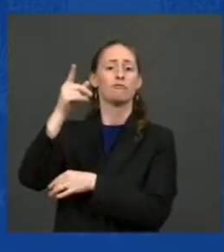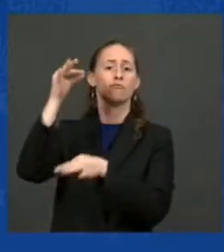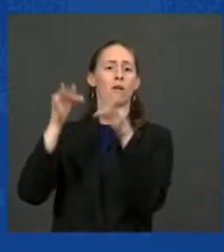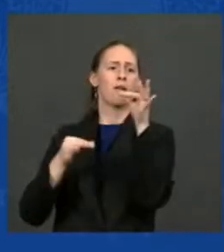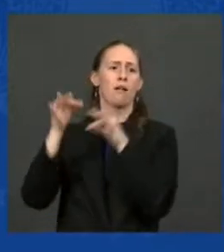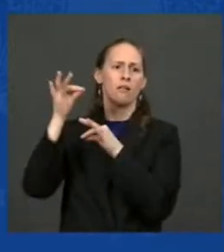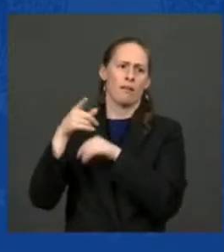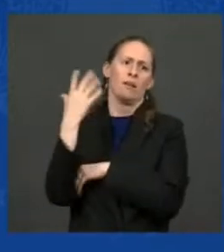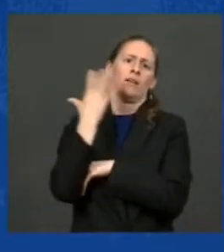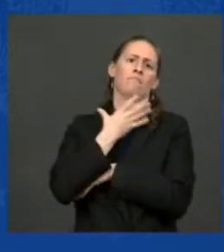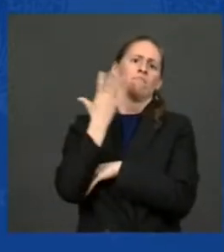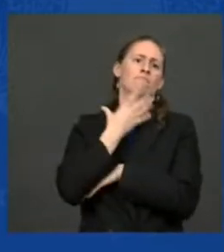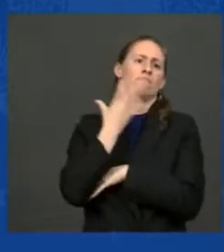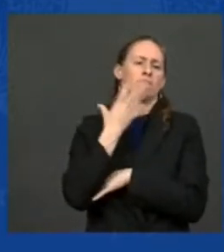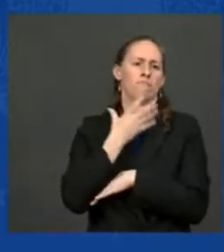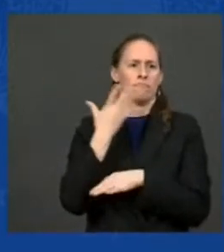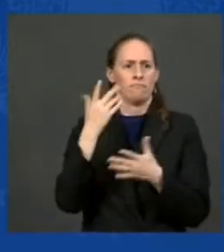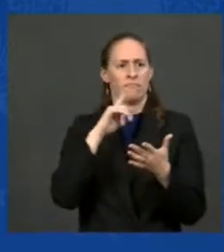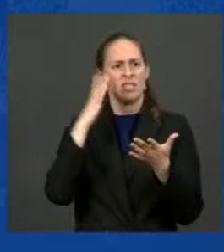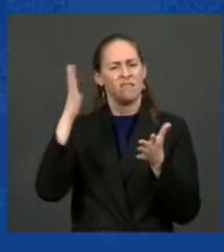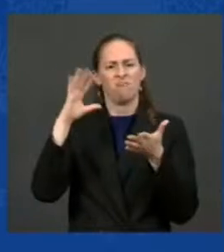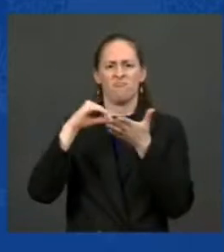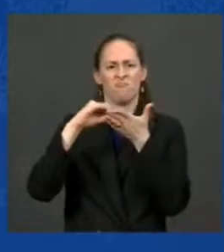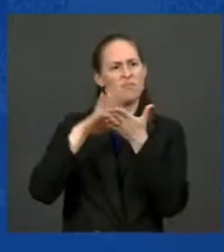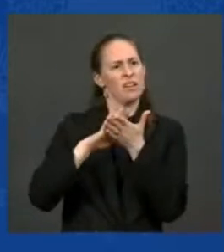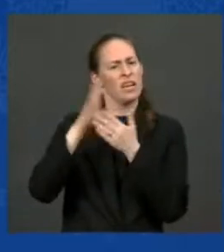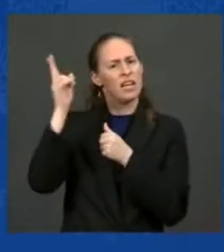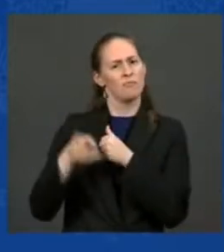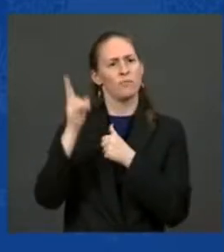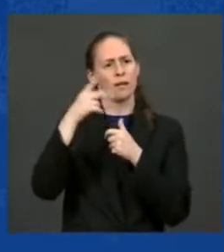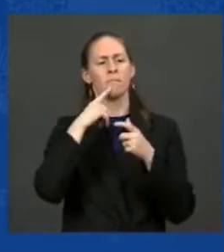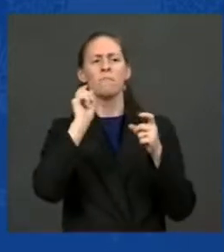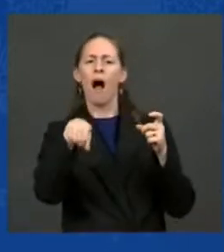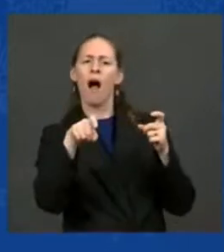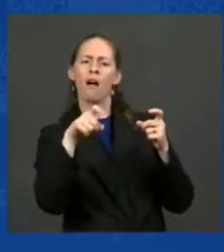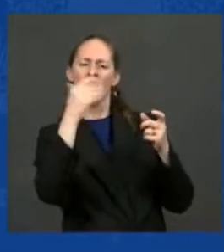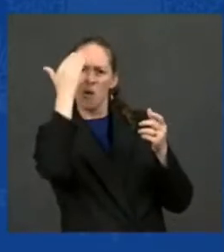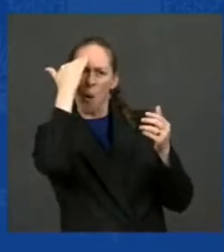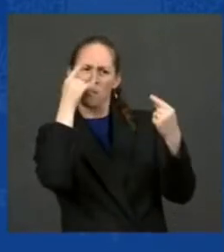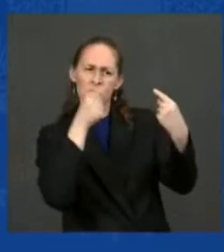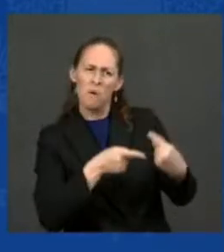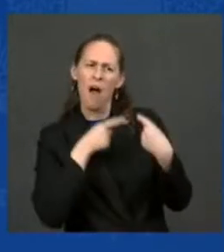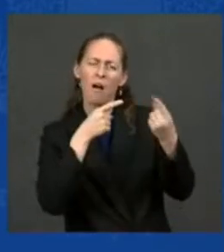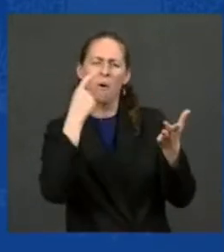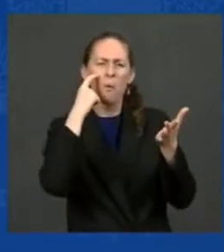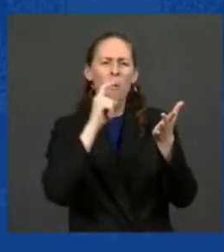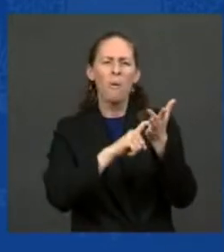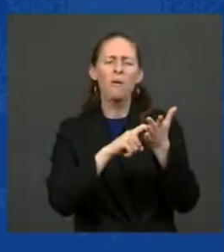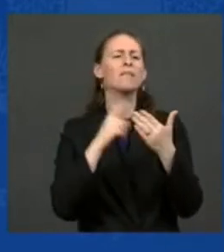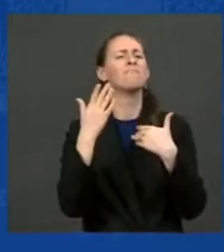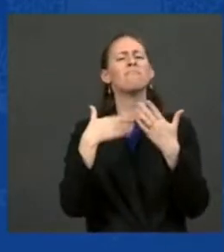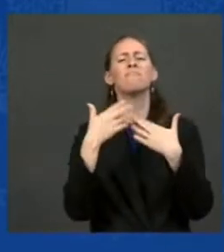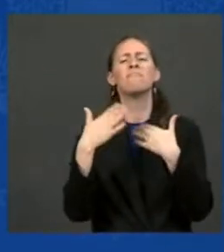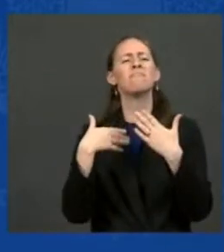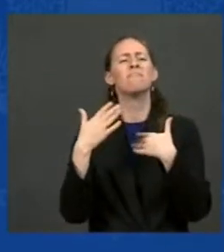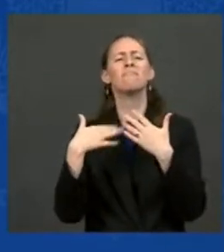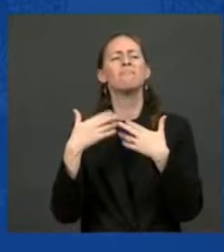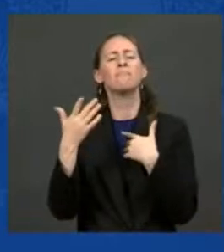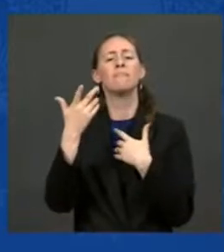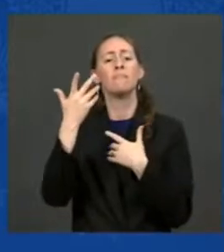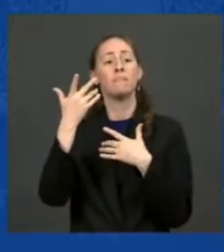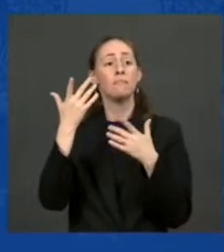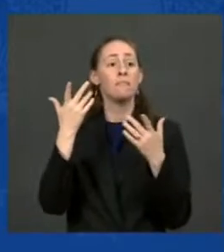of mankind for peace. I will never do anything as worthwhile again. Nothing will ever really be as